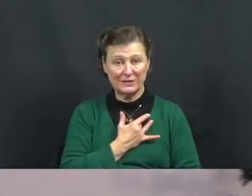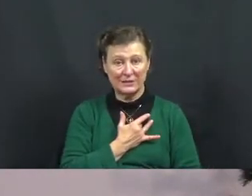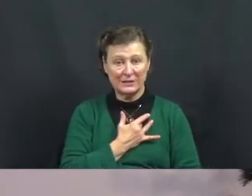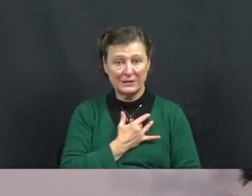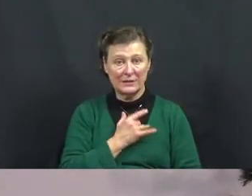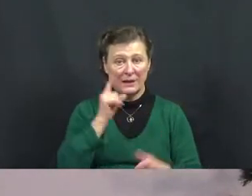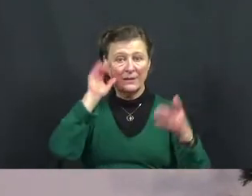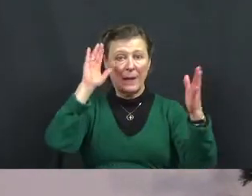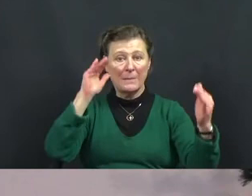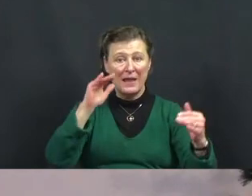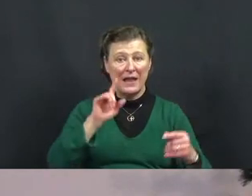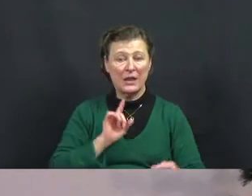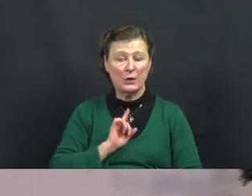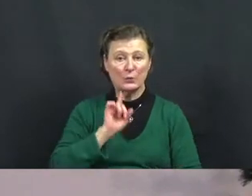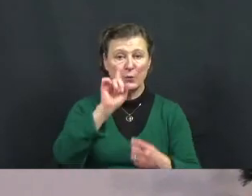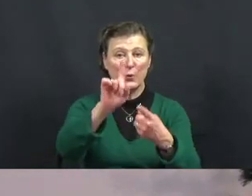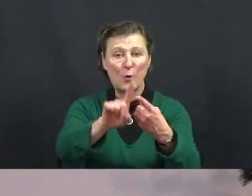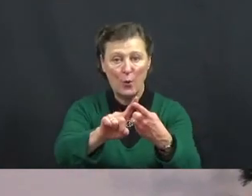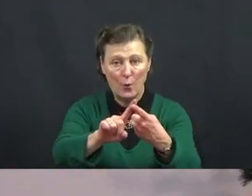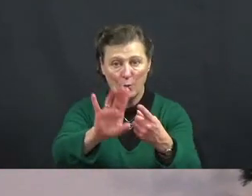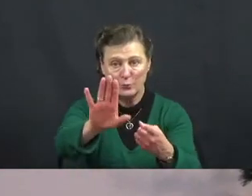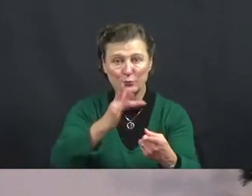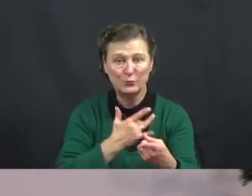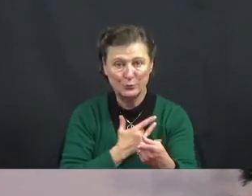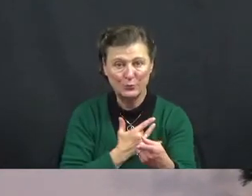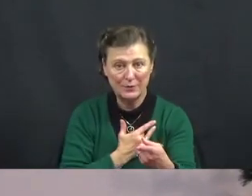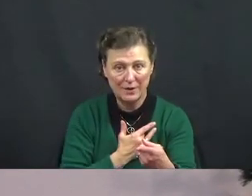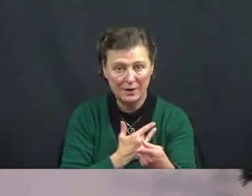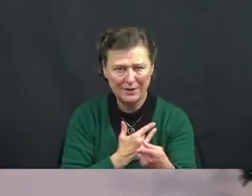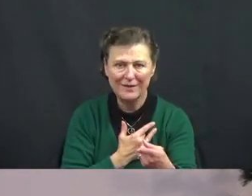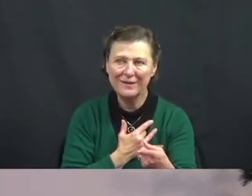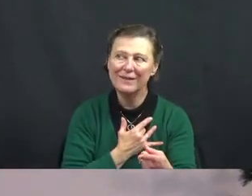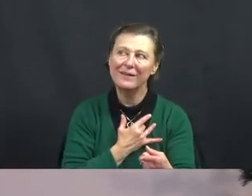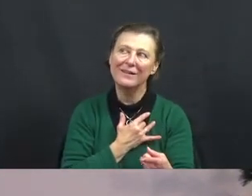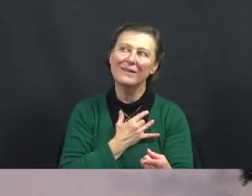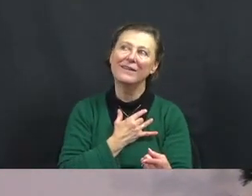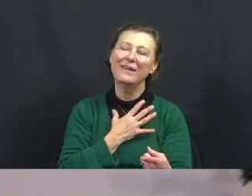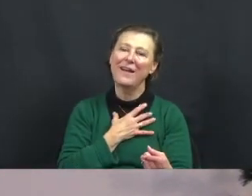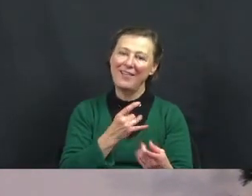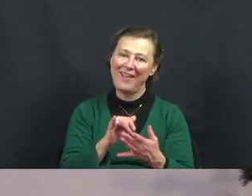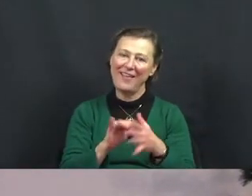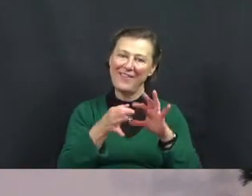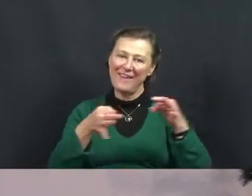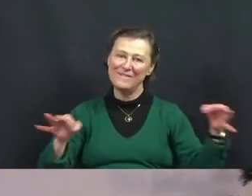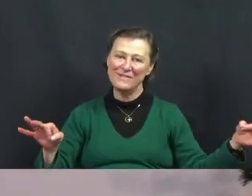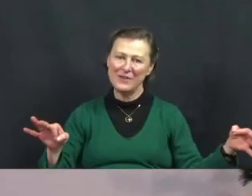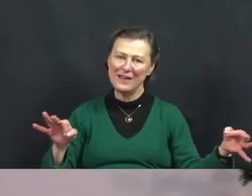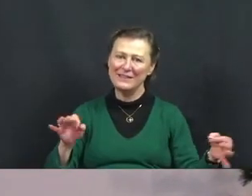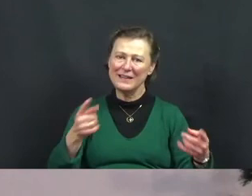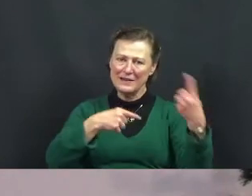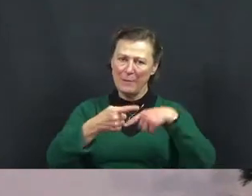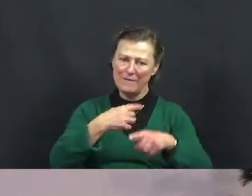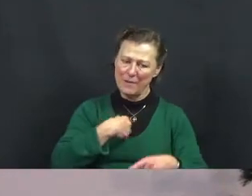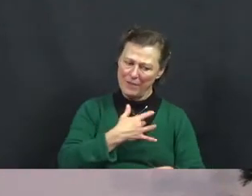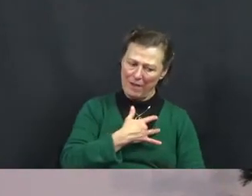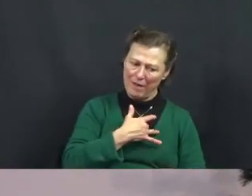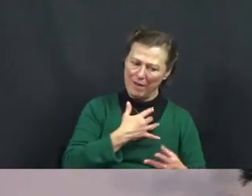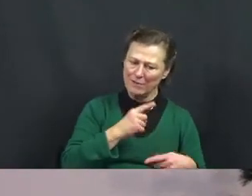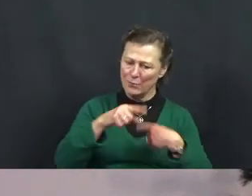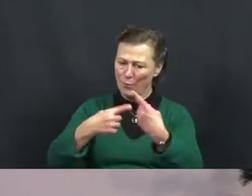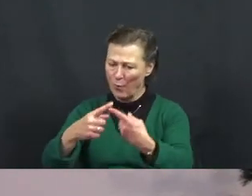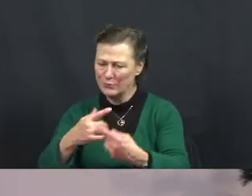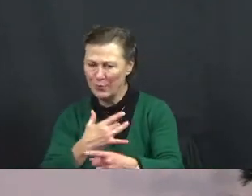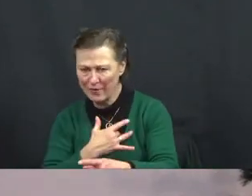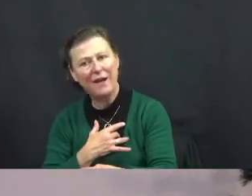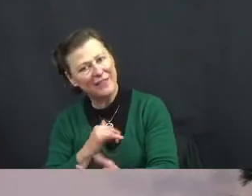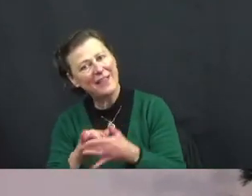may it go to the heart." And I liked that phrase, coming from the heart, may it go. Why? That's how I felt about my talks,